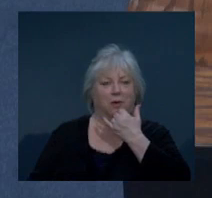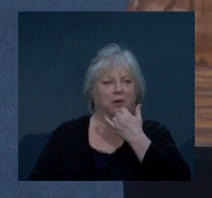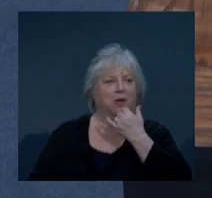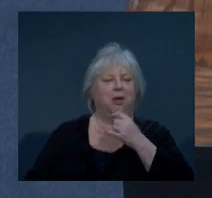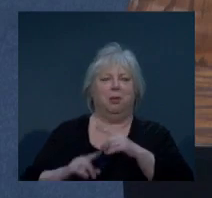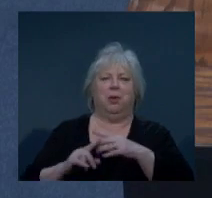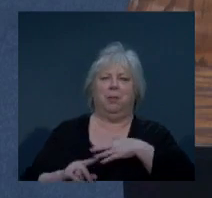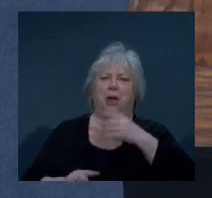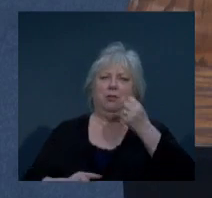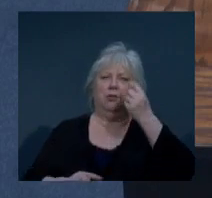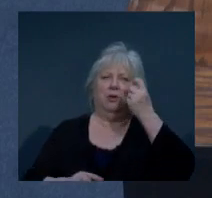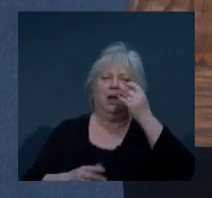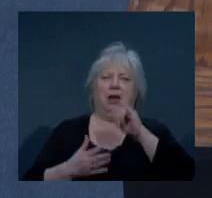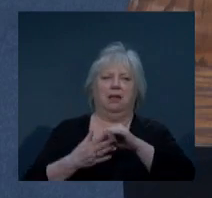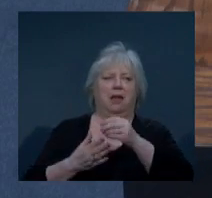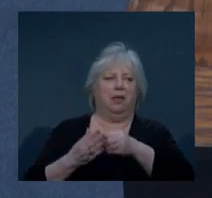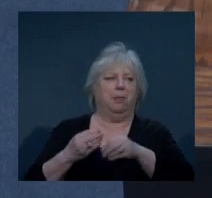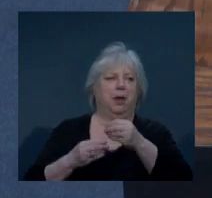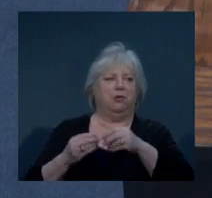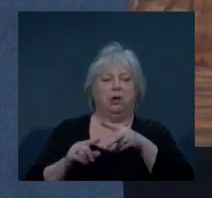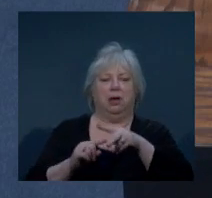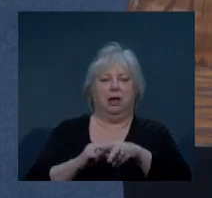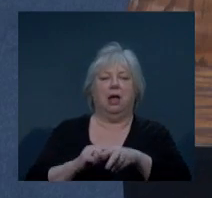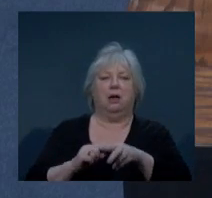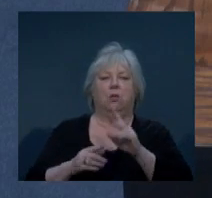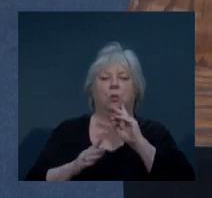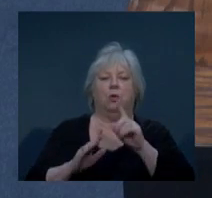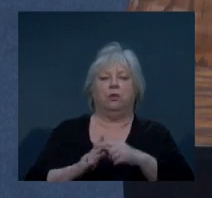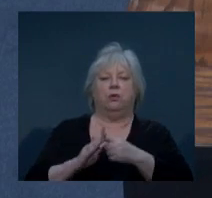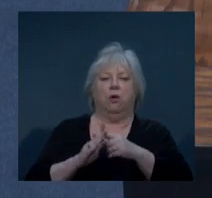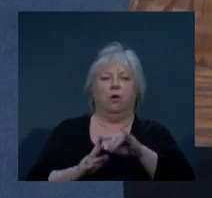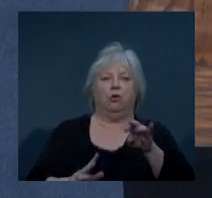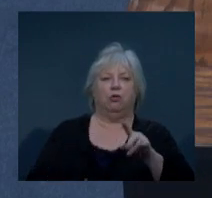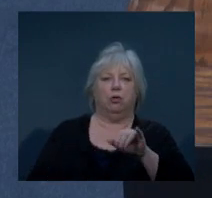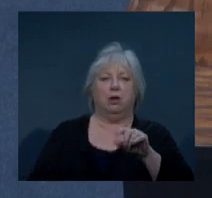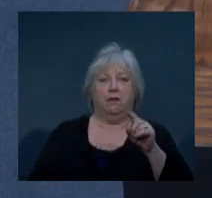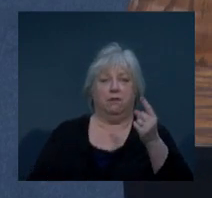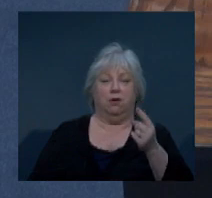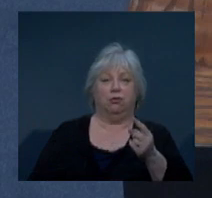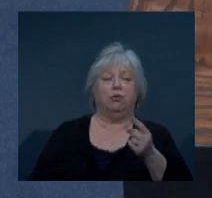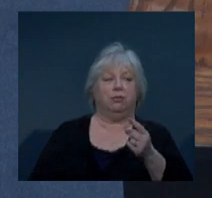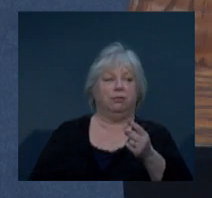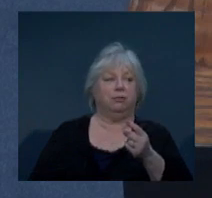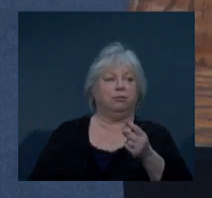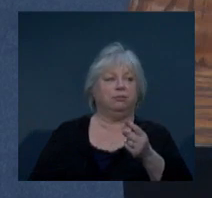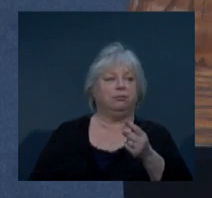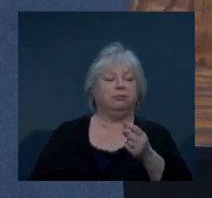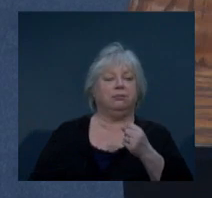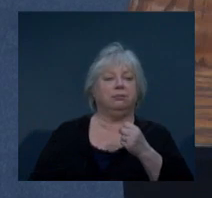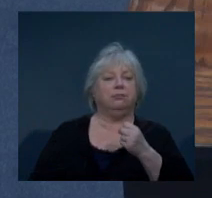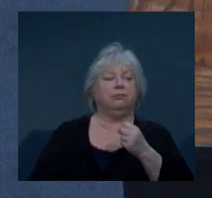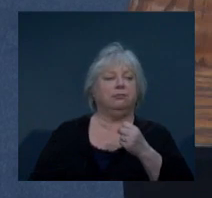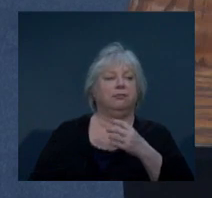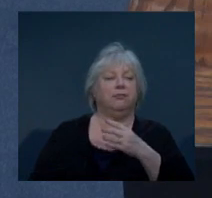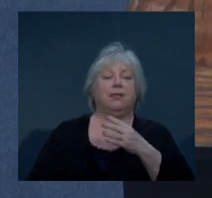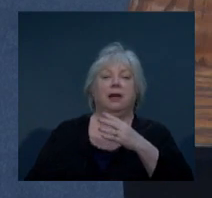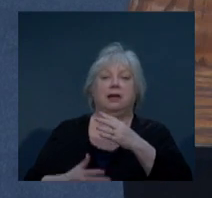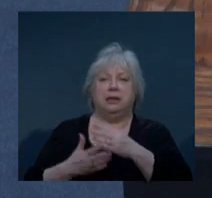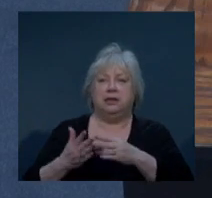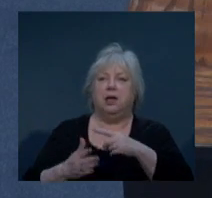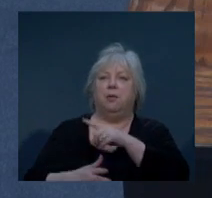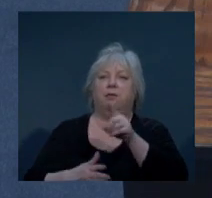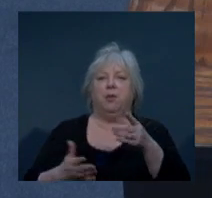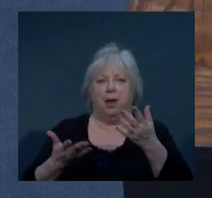is my understanding that like the budget cuts, they will take effect July 1st. And as some of you may